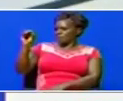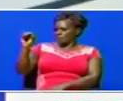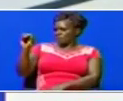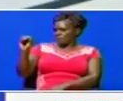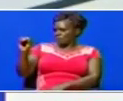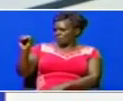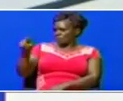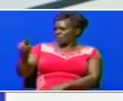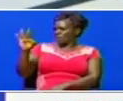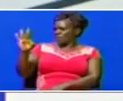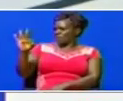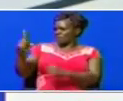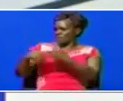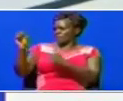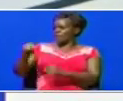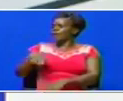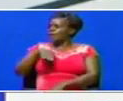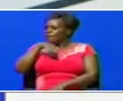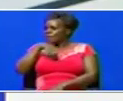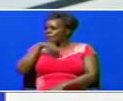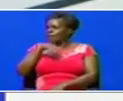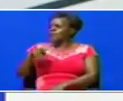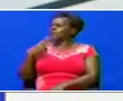0.36%. Raila Odinga,